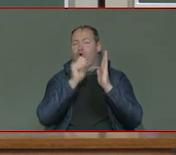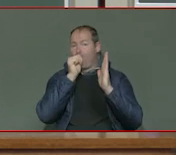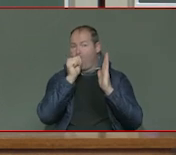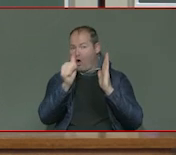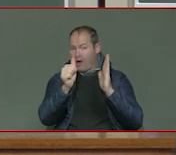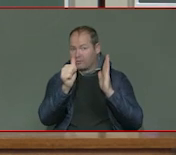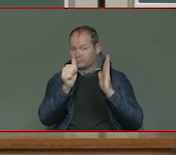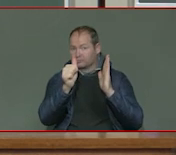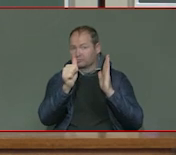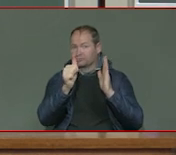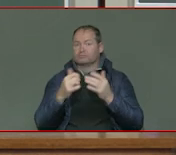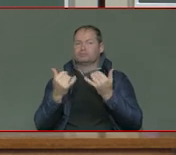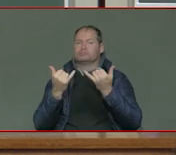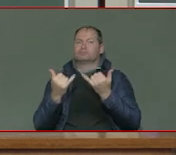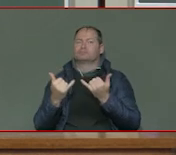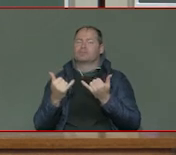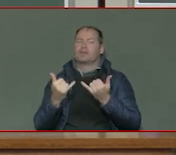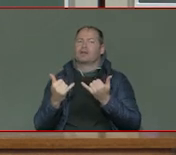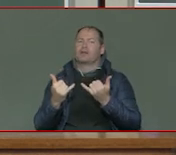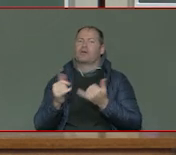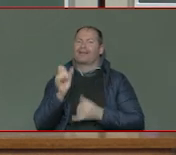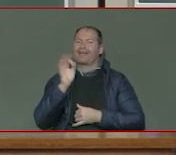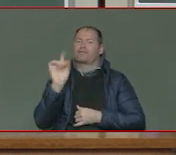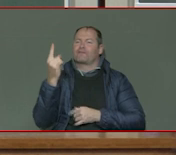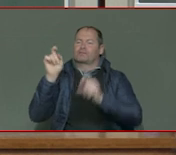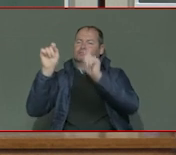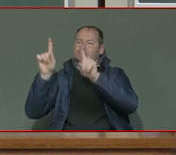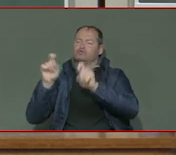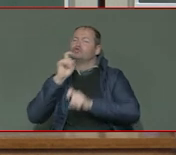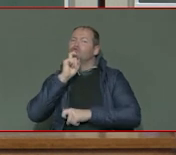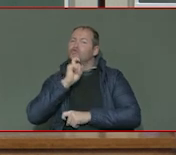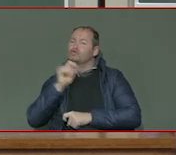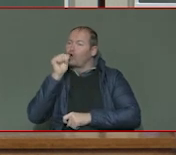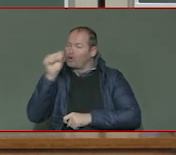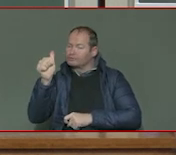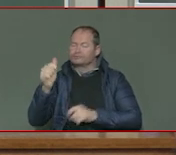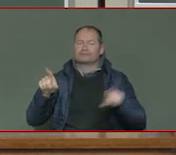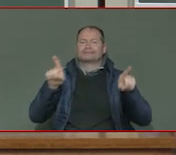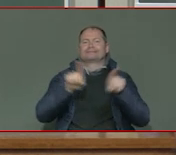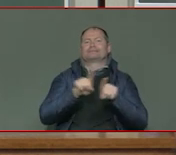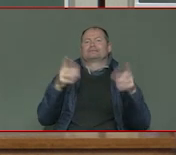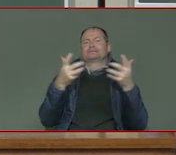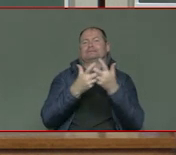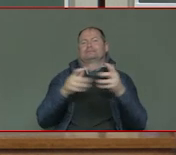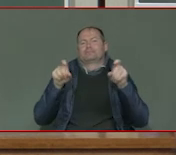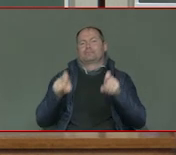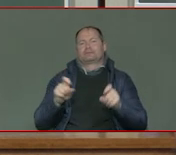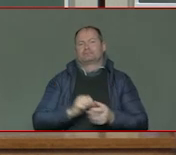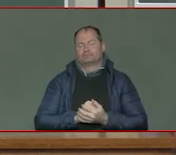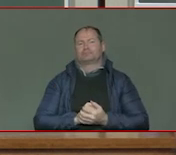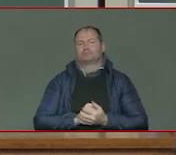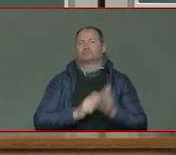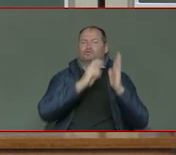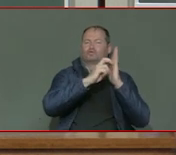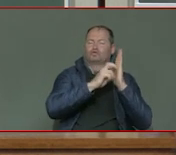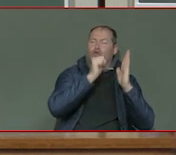same answer that you get when you use first principles if you differentiate an expression. Is that clear? Are